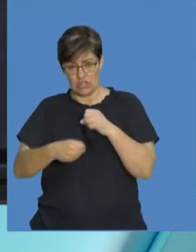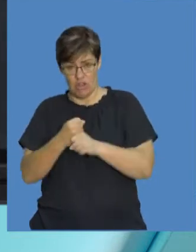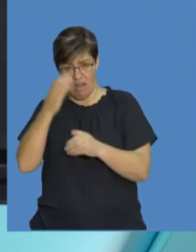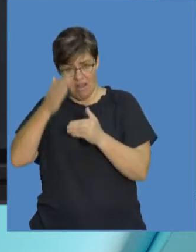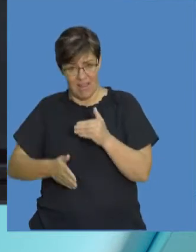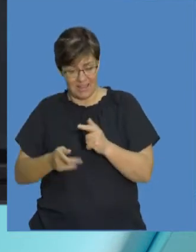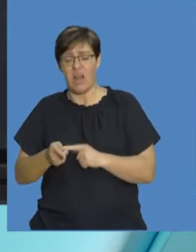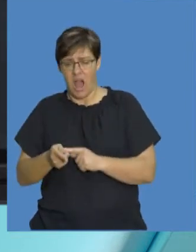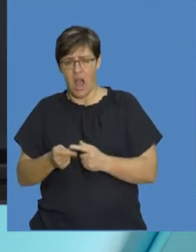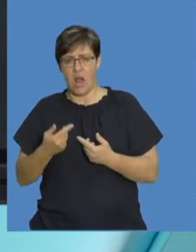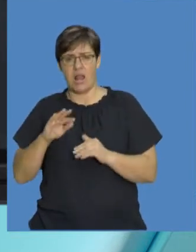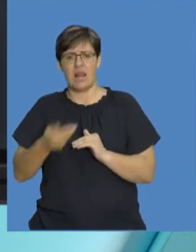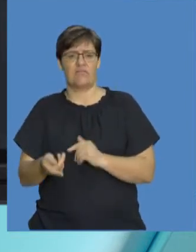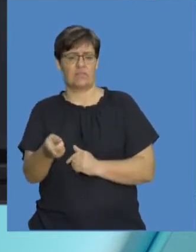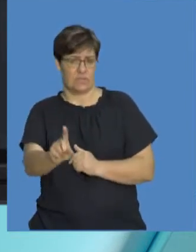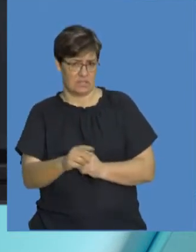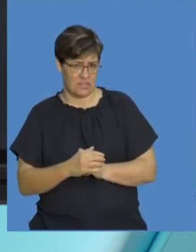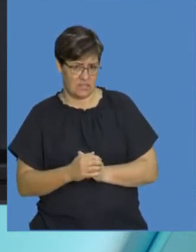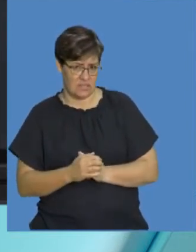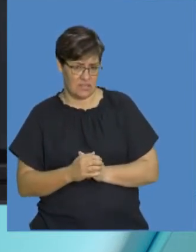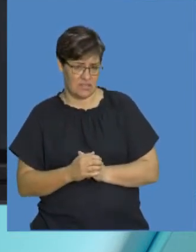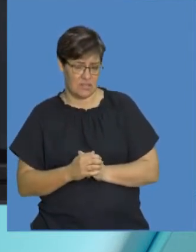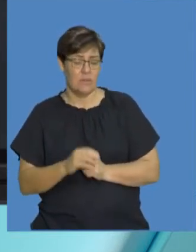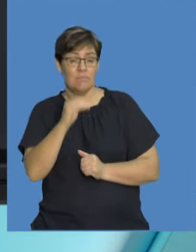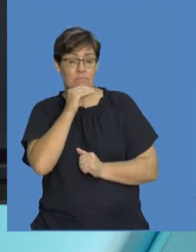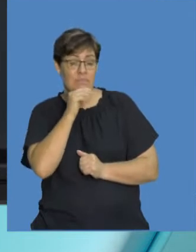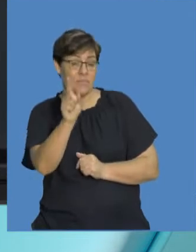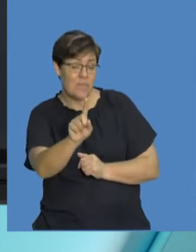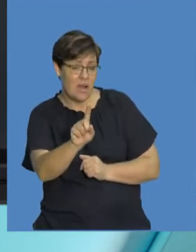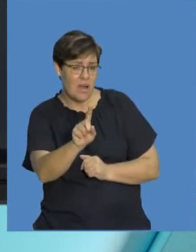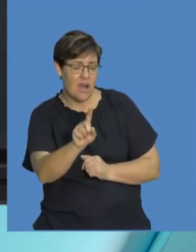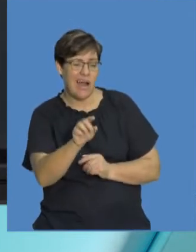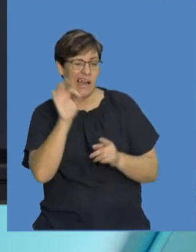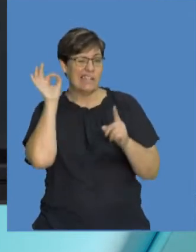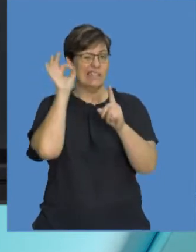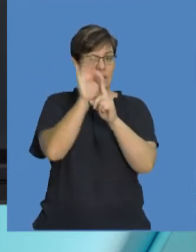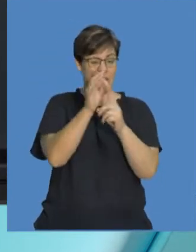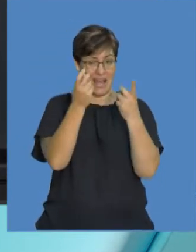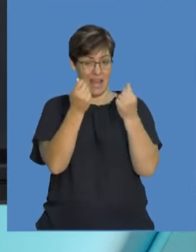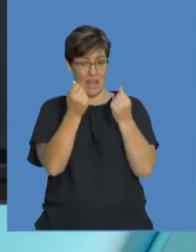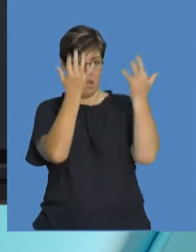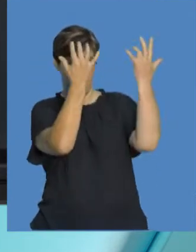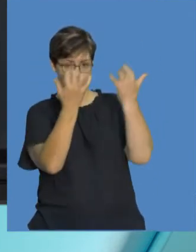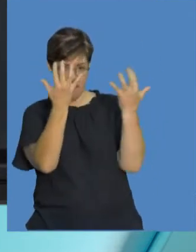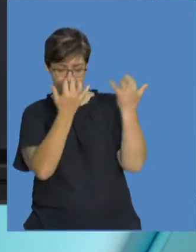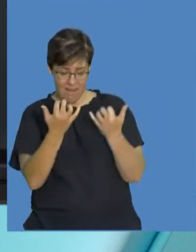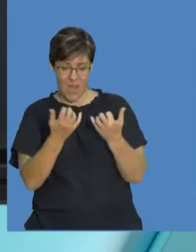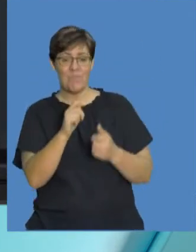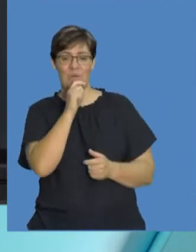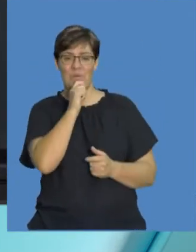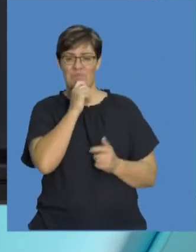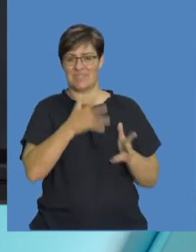left over this year? So in that way, you are able to calculate the exact amount